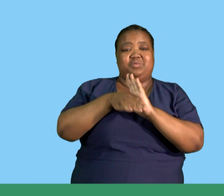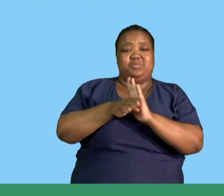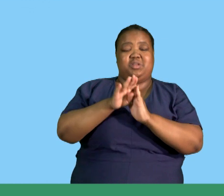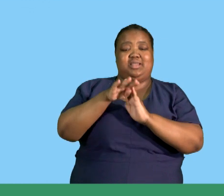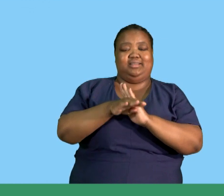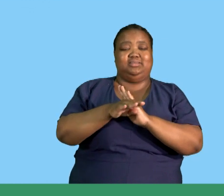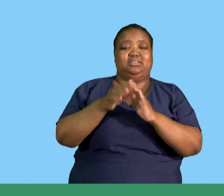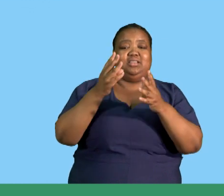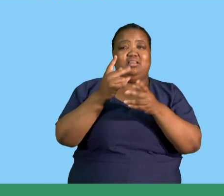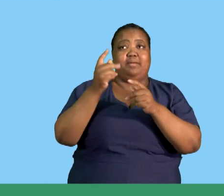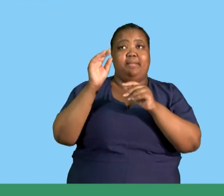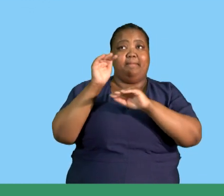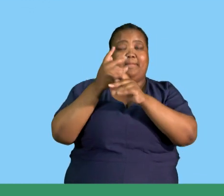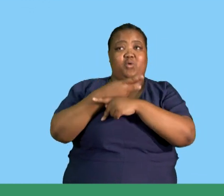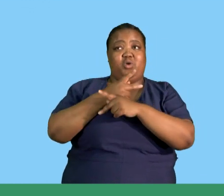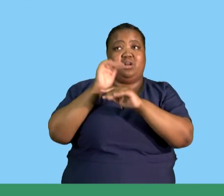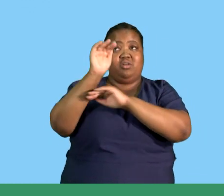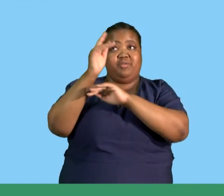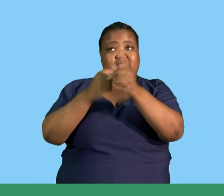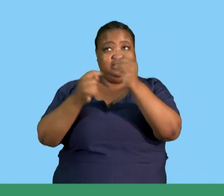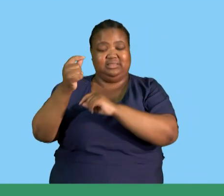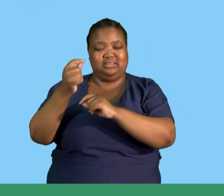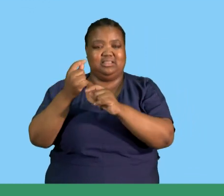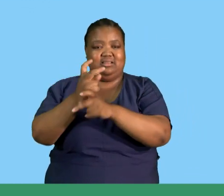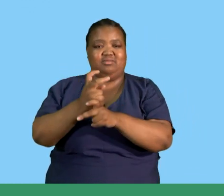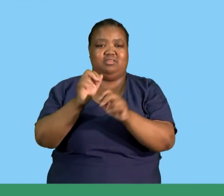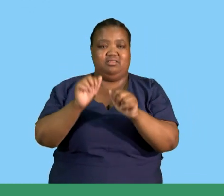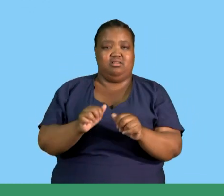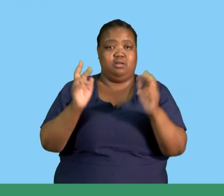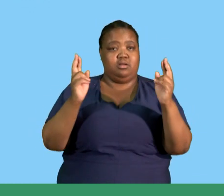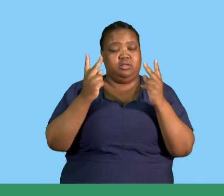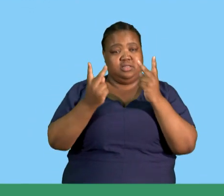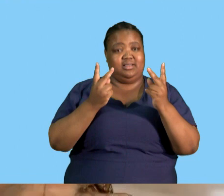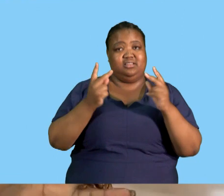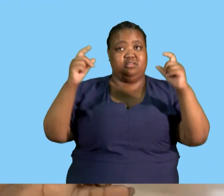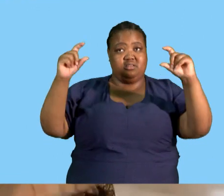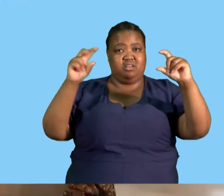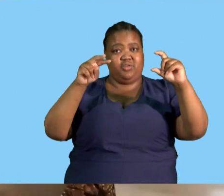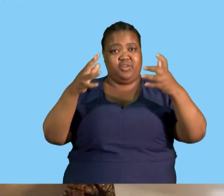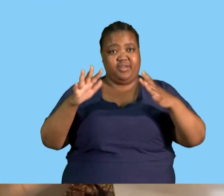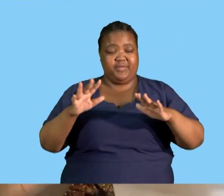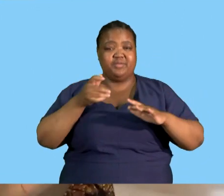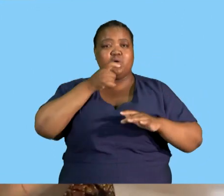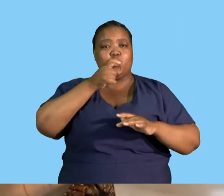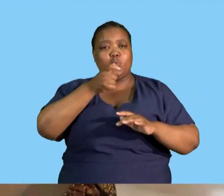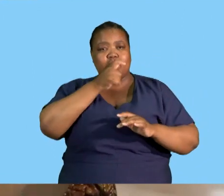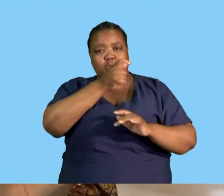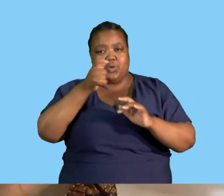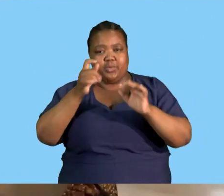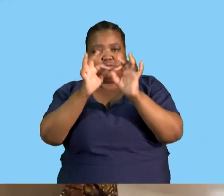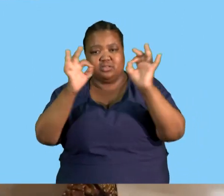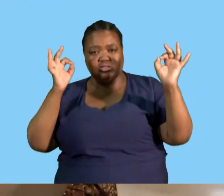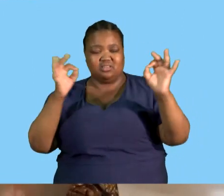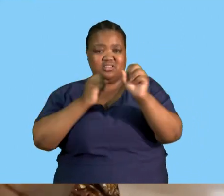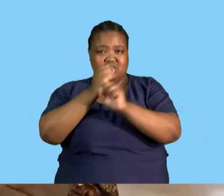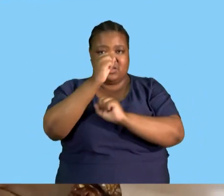one. I hope you can see these challenges were taken word for word from the scenario. Nothing was taken out, nothing was added. As